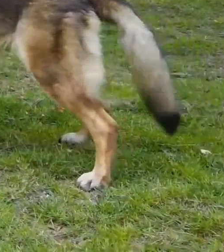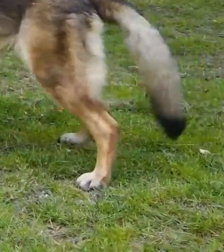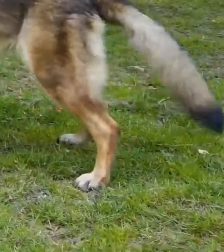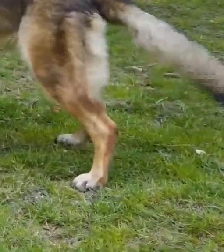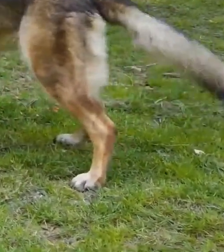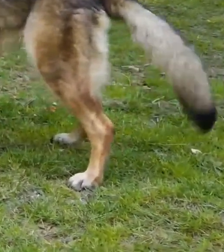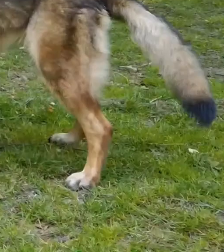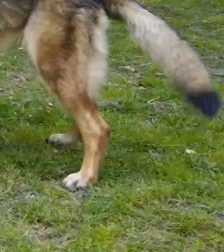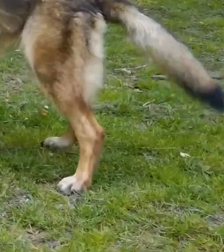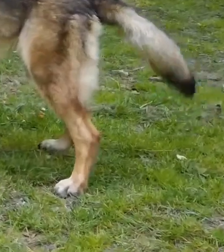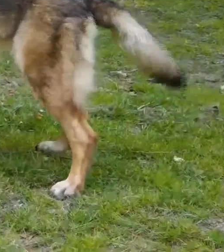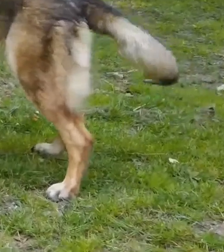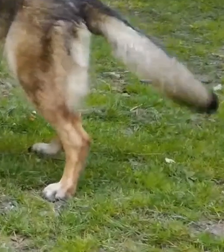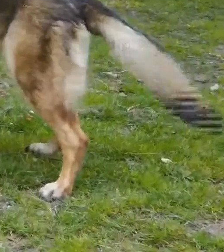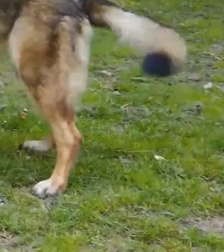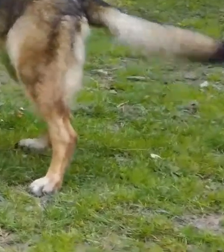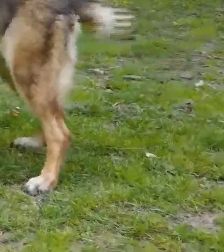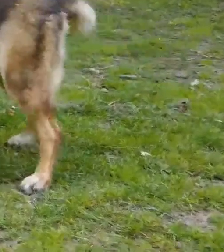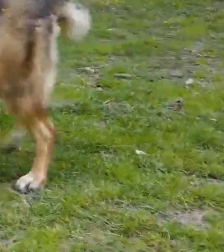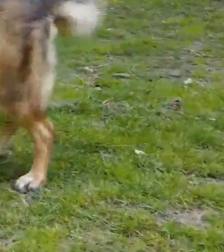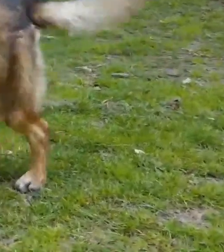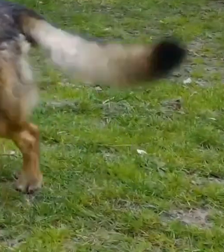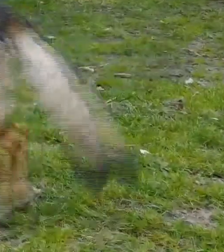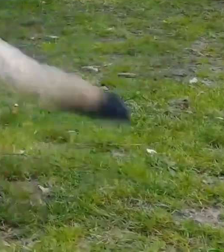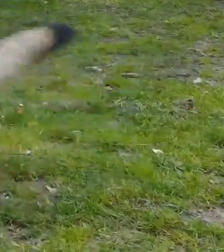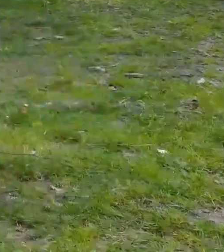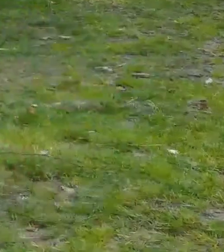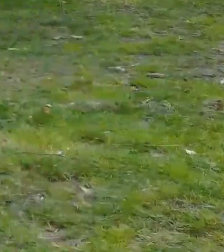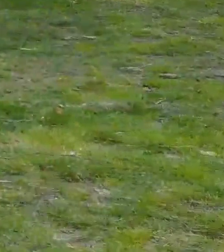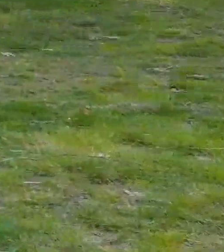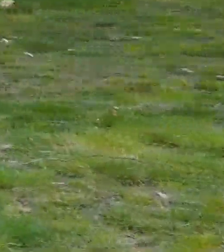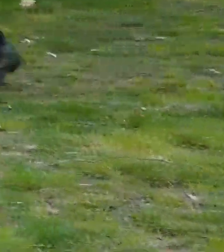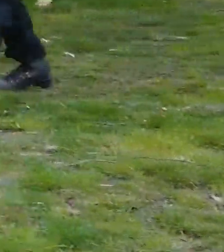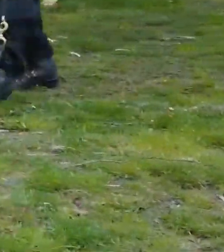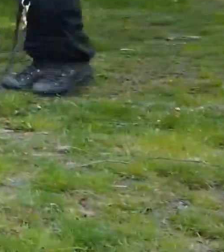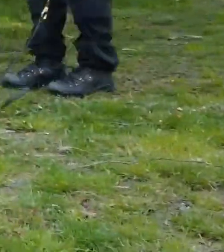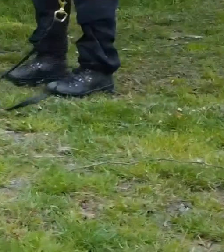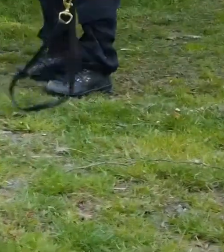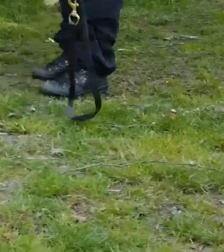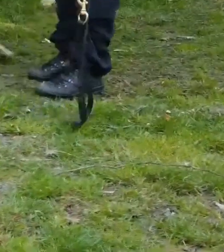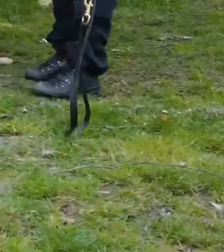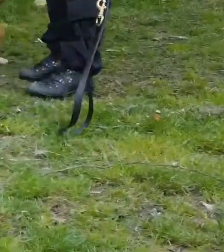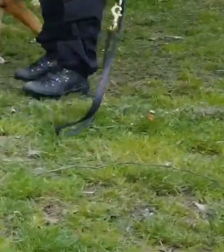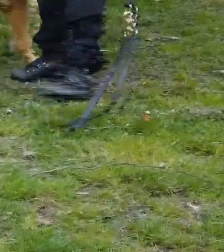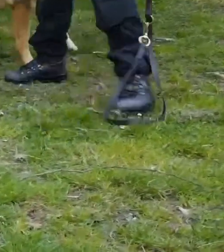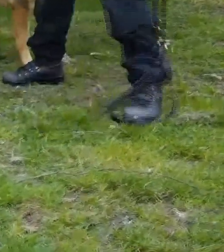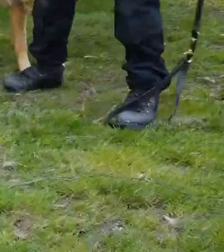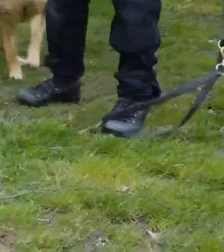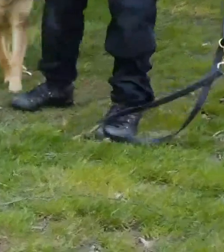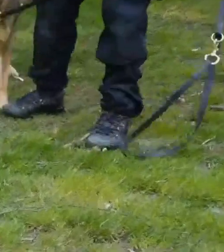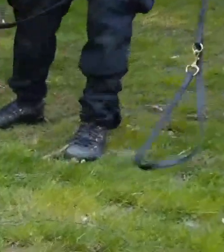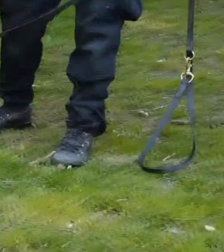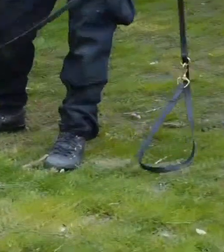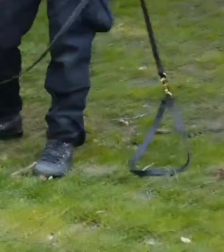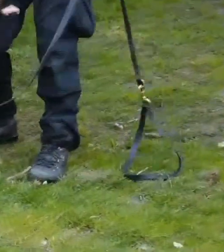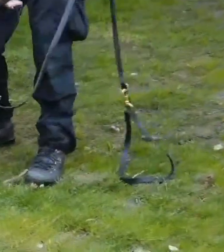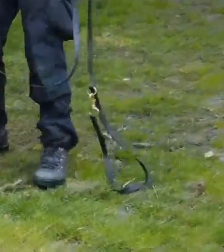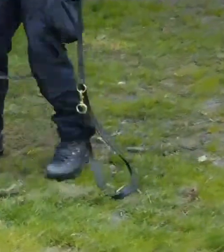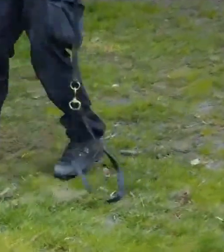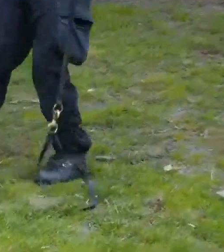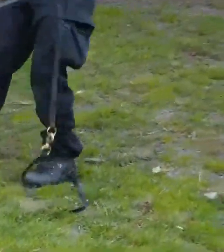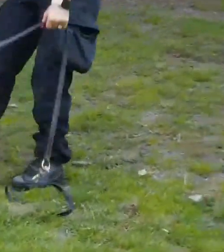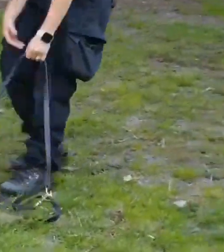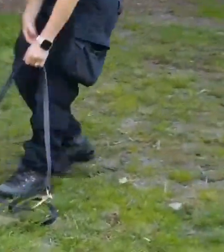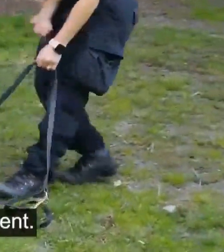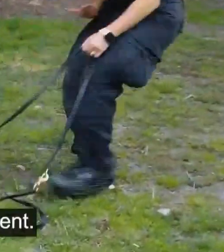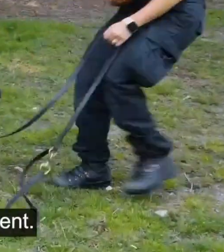So yeah, but the drive is so high that she's always going to be a working dog, and that's what her old owners said, was